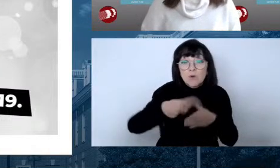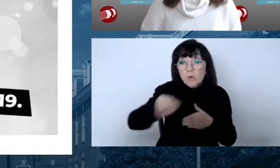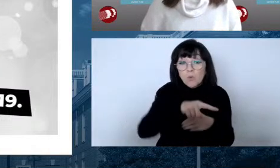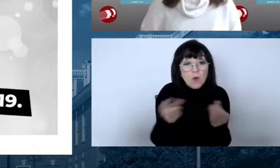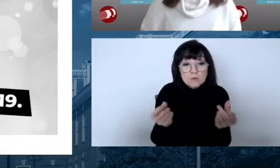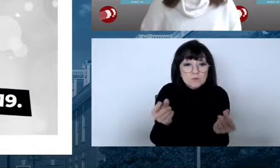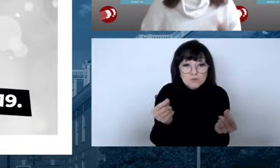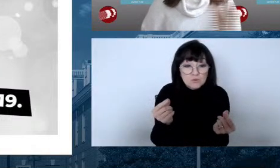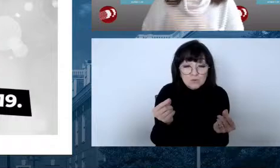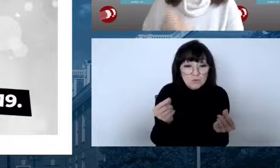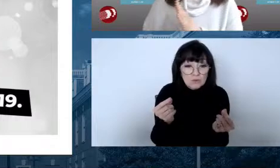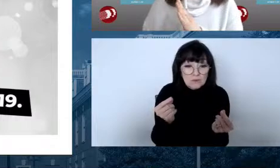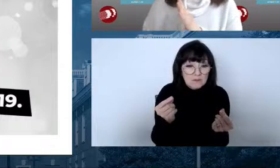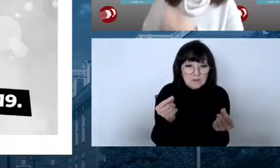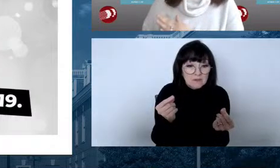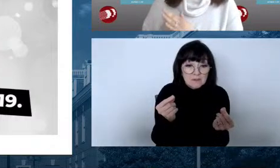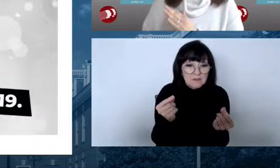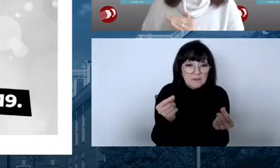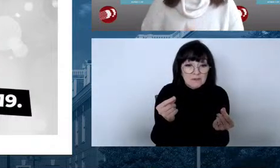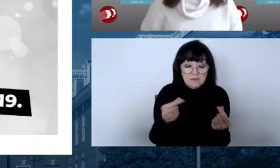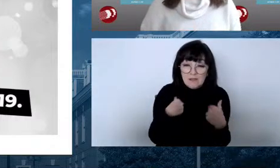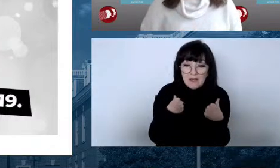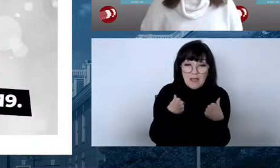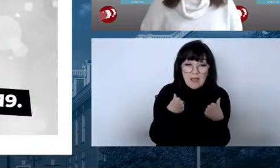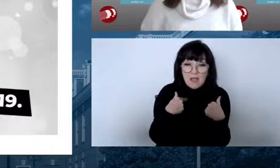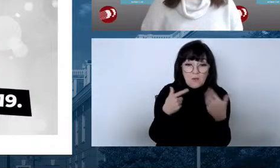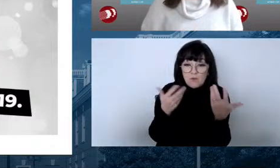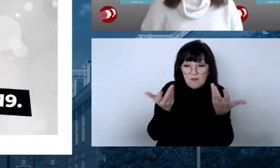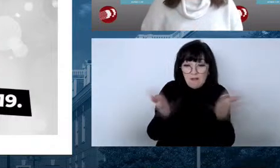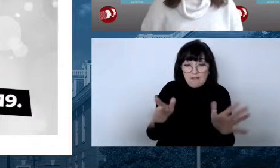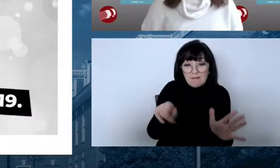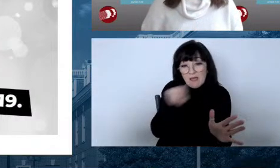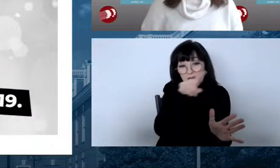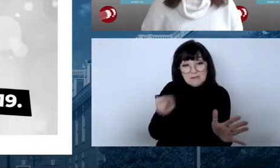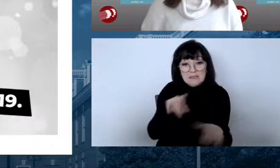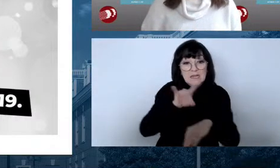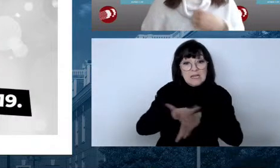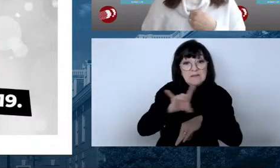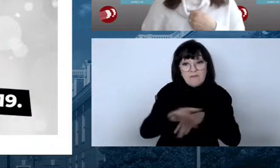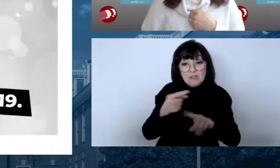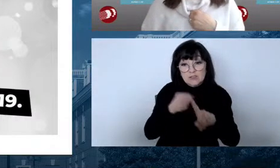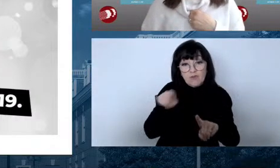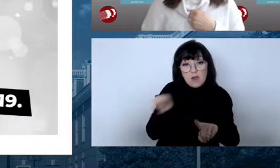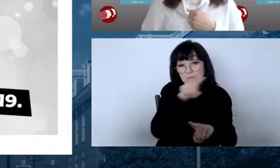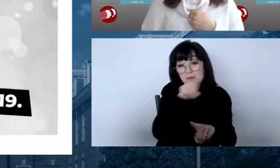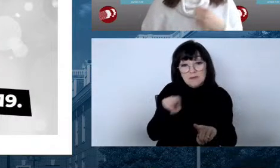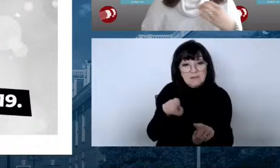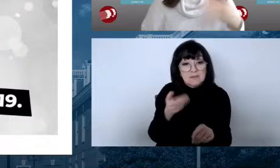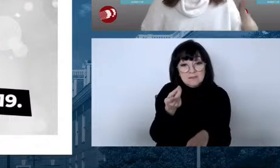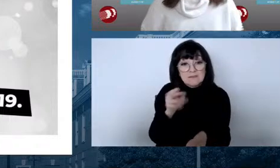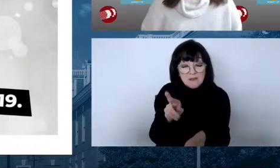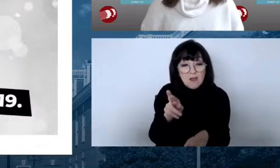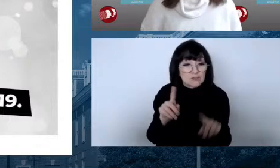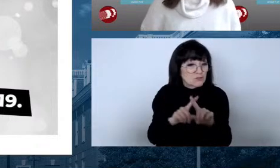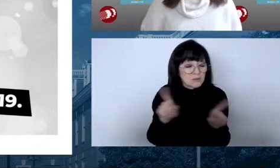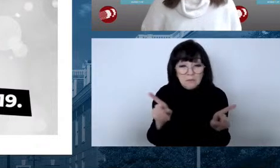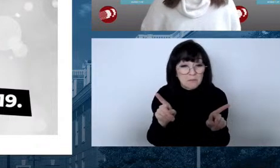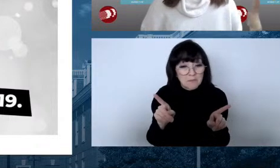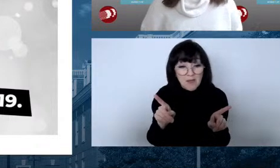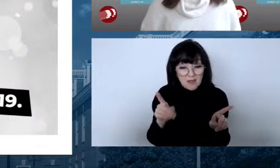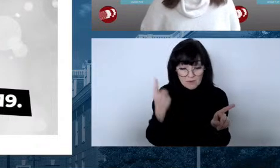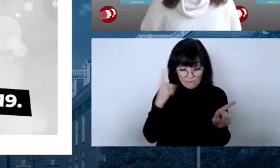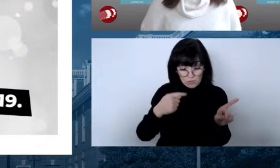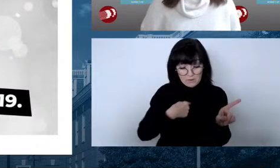you, I will leave the medical advising to doctors, but if it were me personally, I would not then